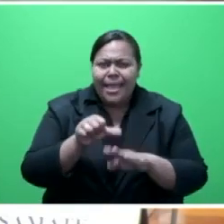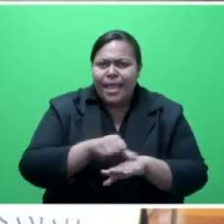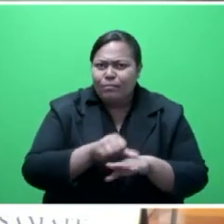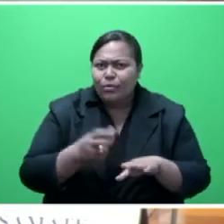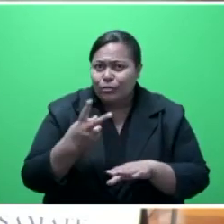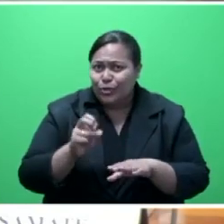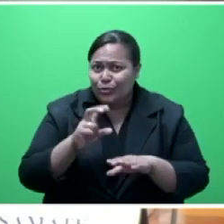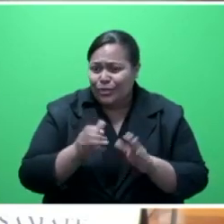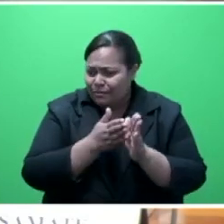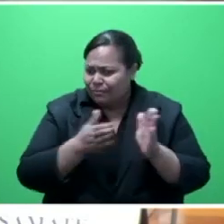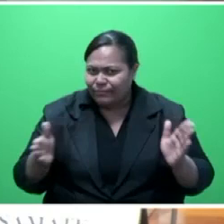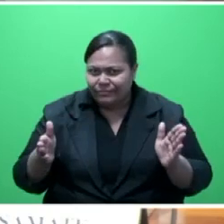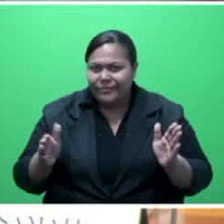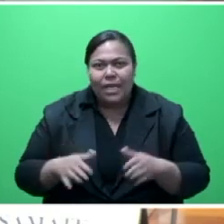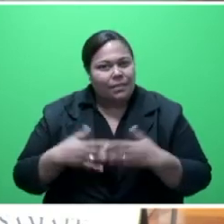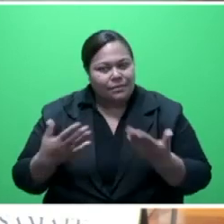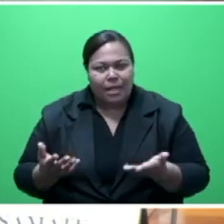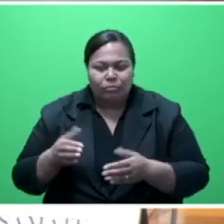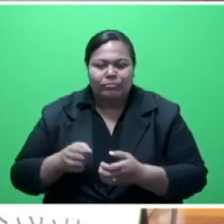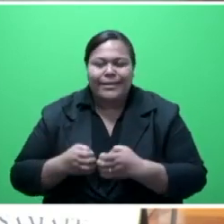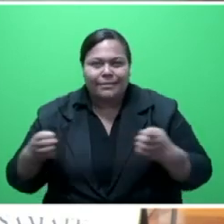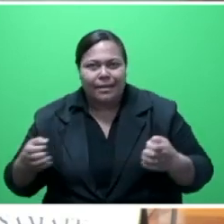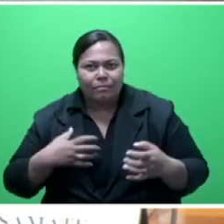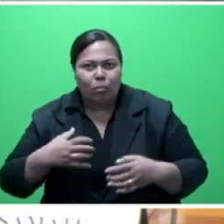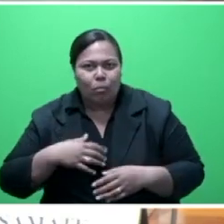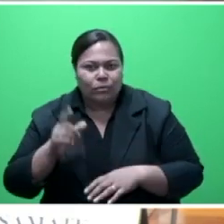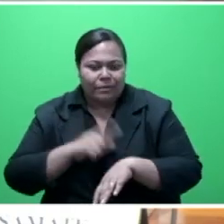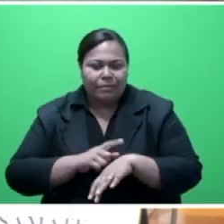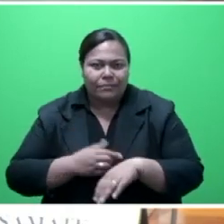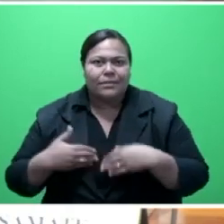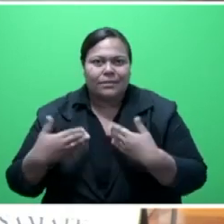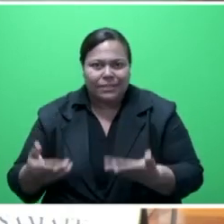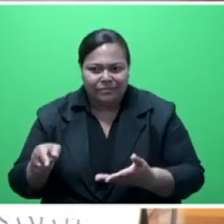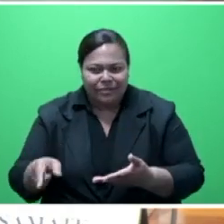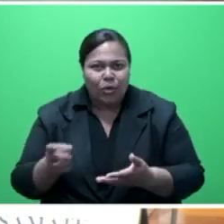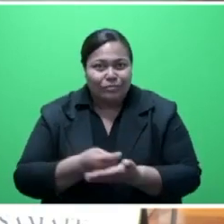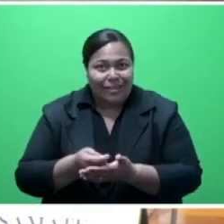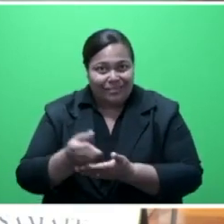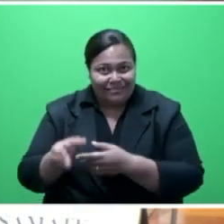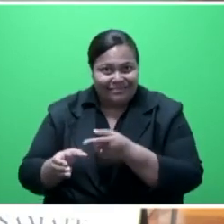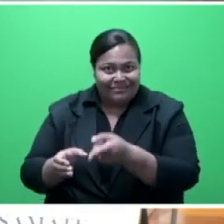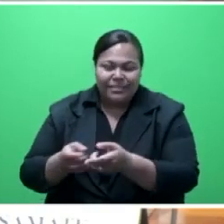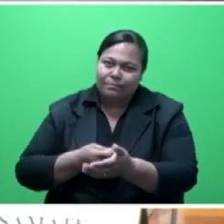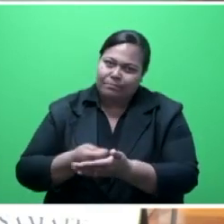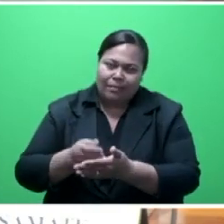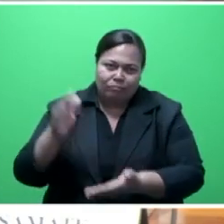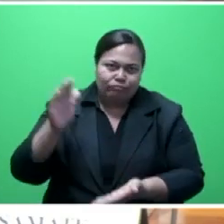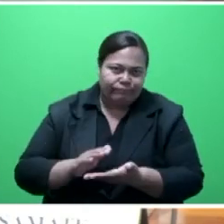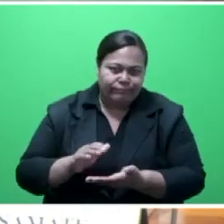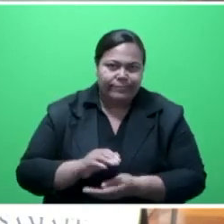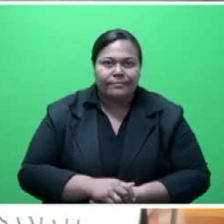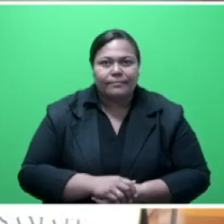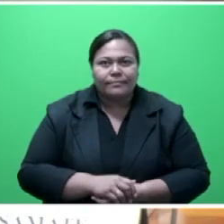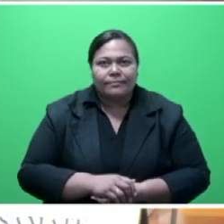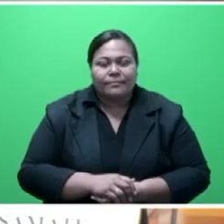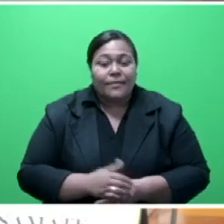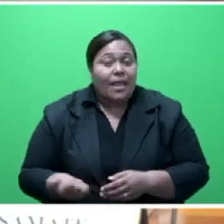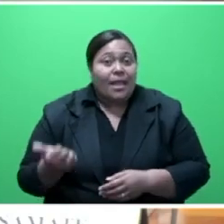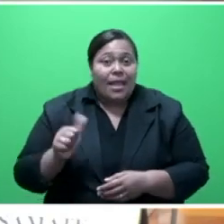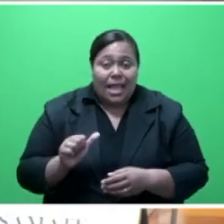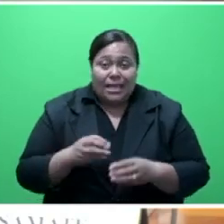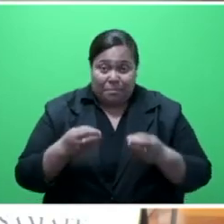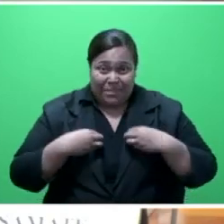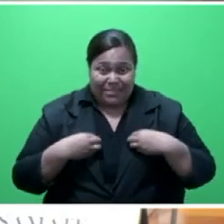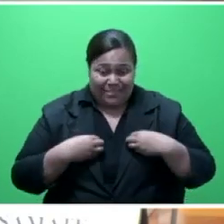extended until 31 December 2021. And any businesses who invest in new subdivision projects for both residential and commercial